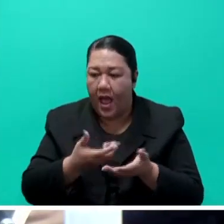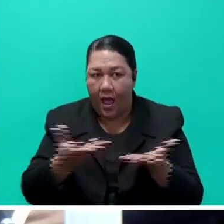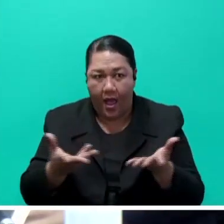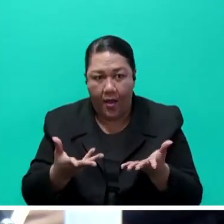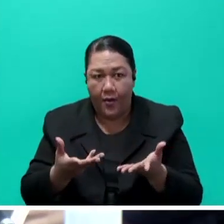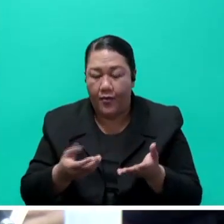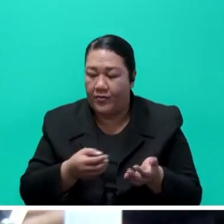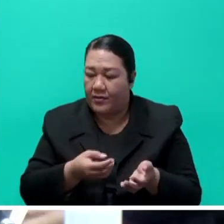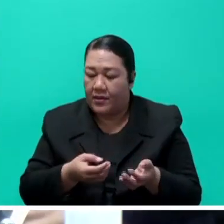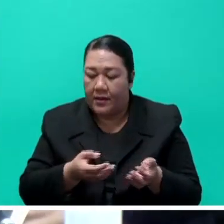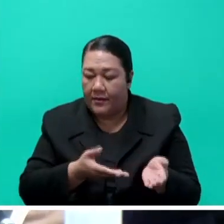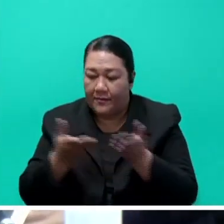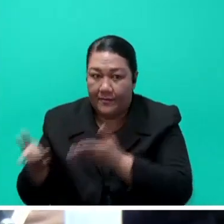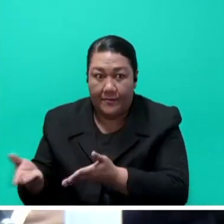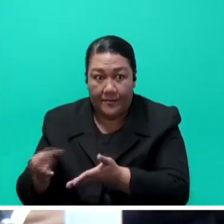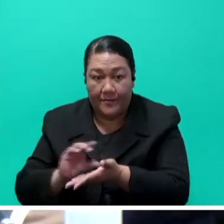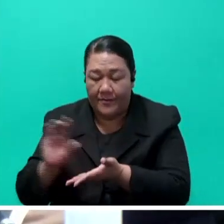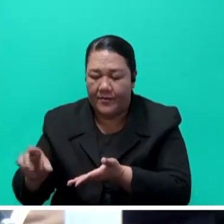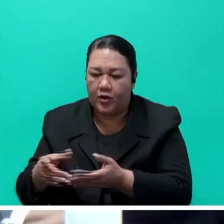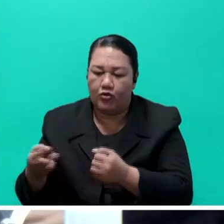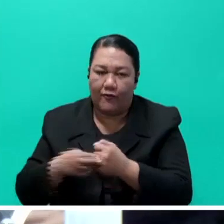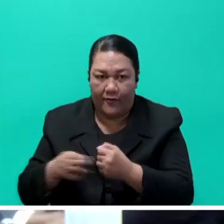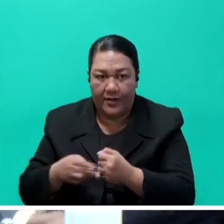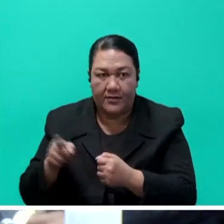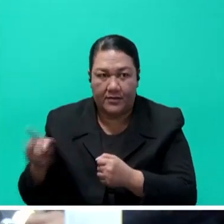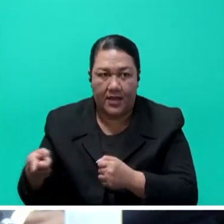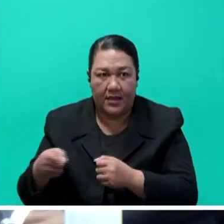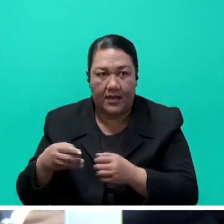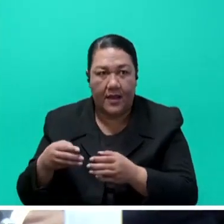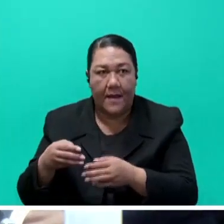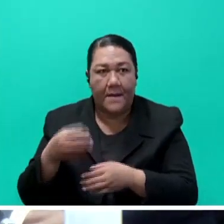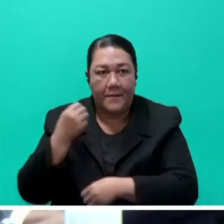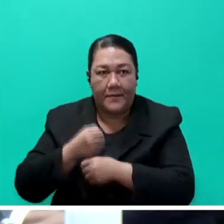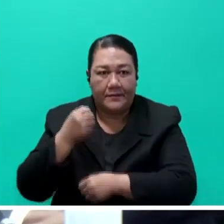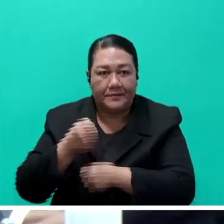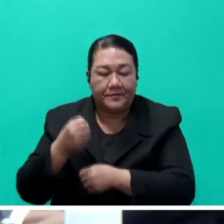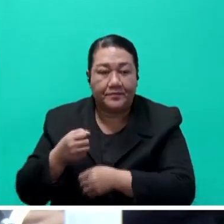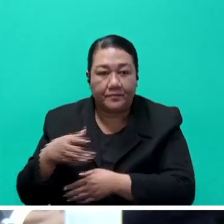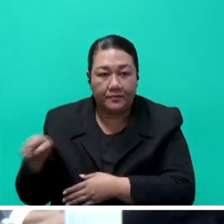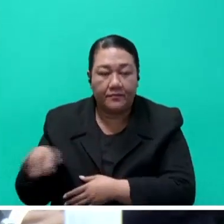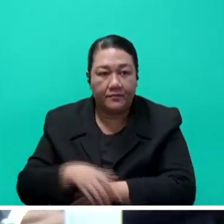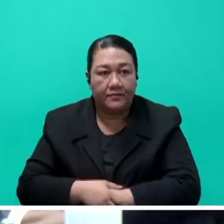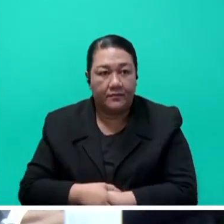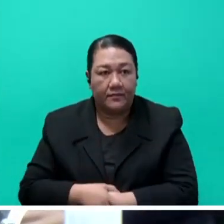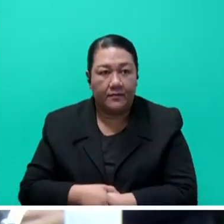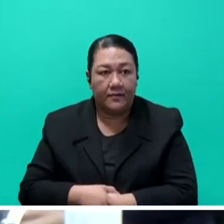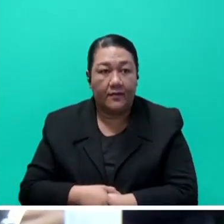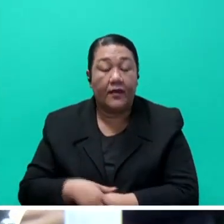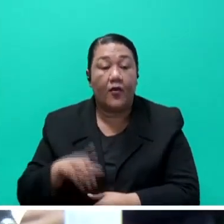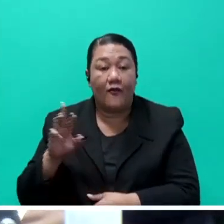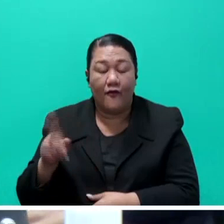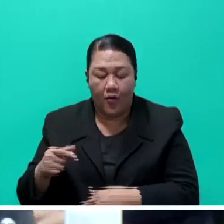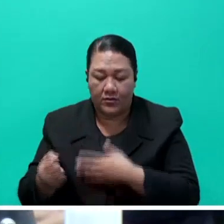nation and its economy. And we remain steadfast in our dedication to the safeguarding